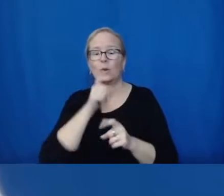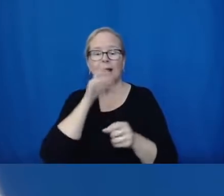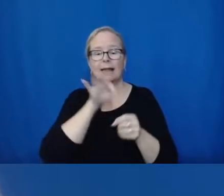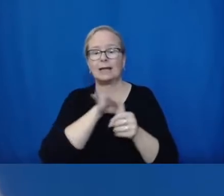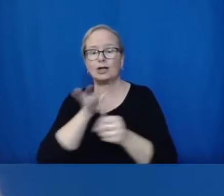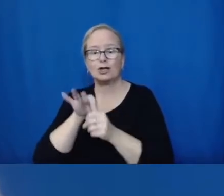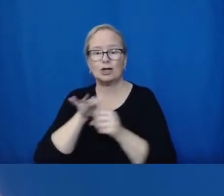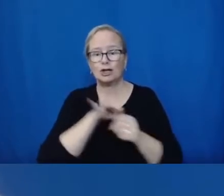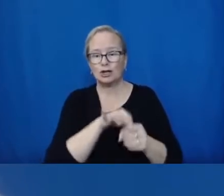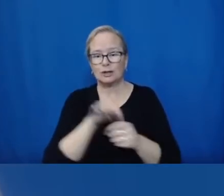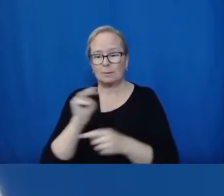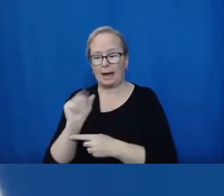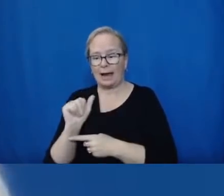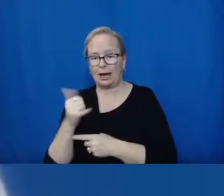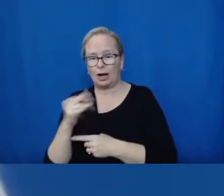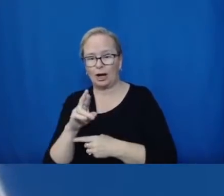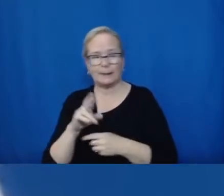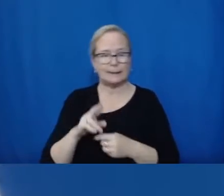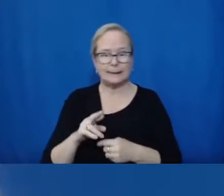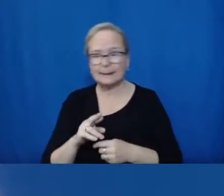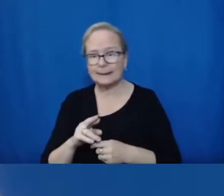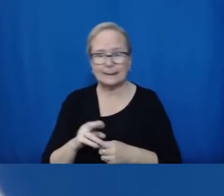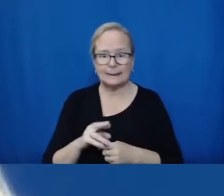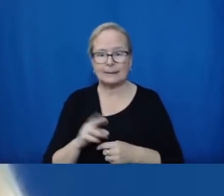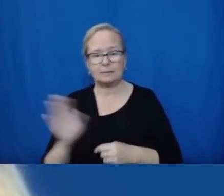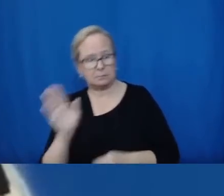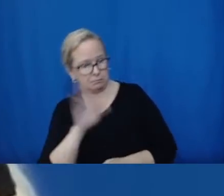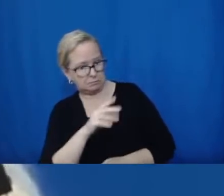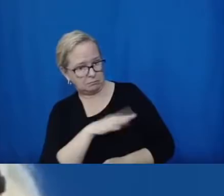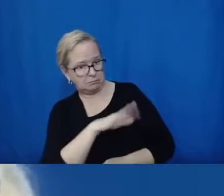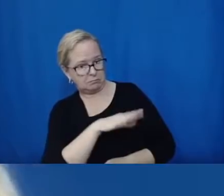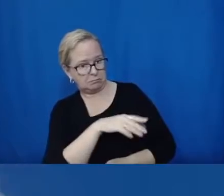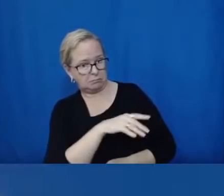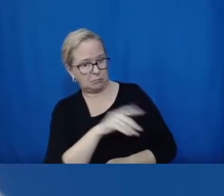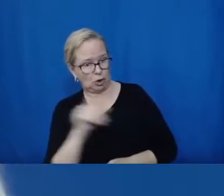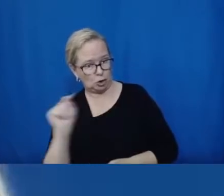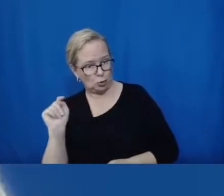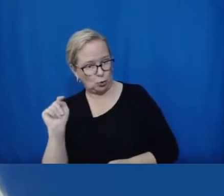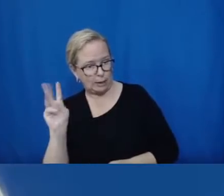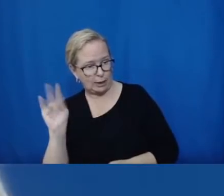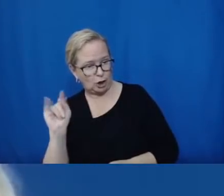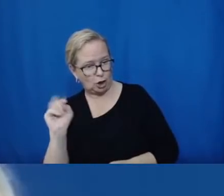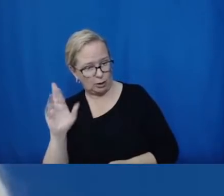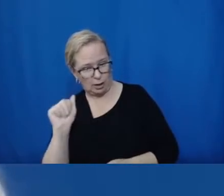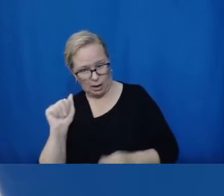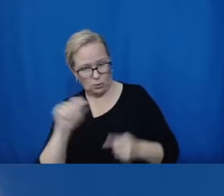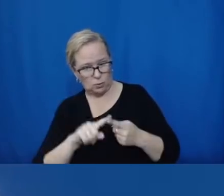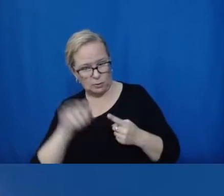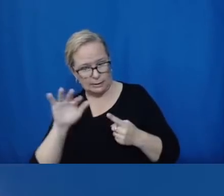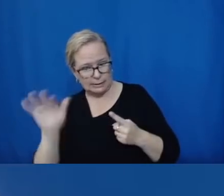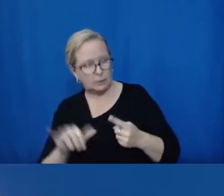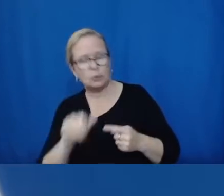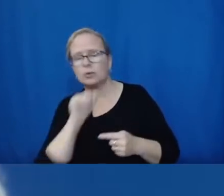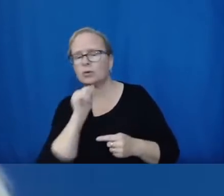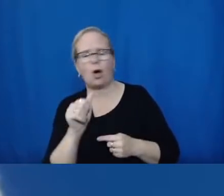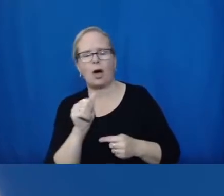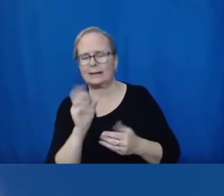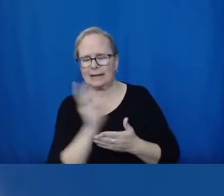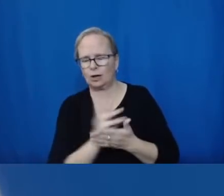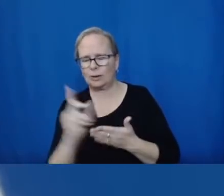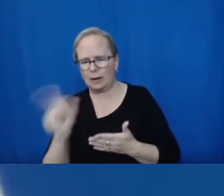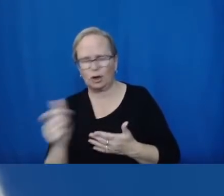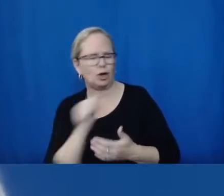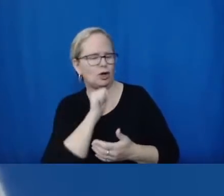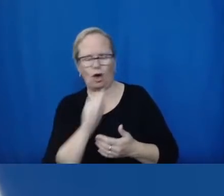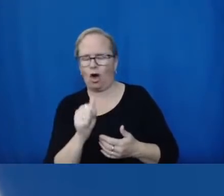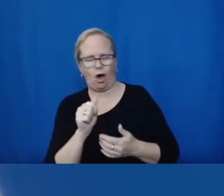are willing to do everything, not 6 weeks late, not 2 months late,